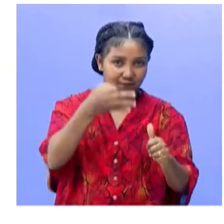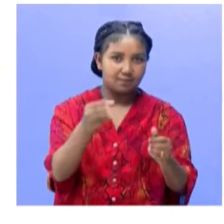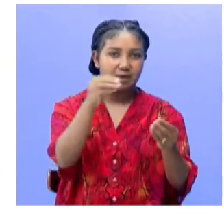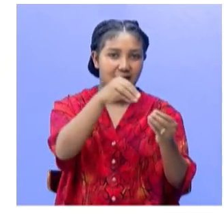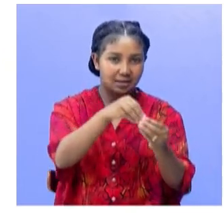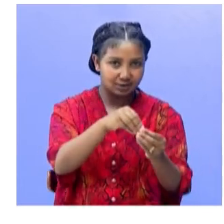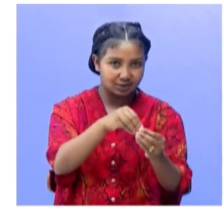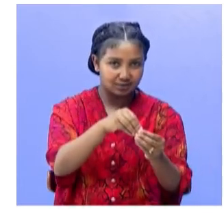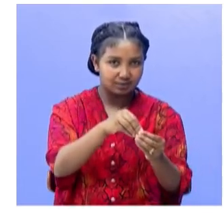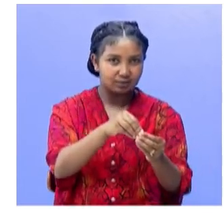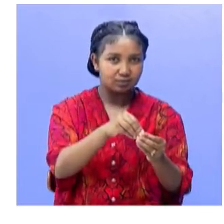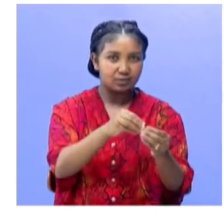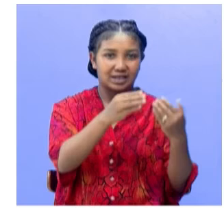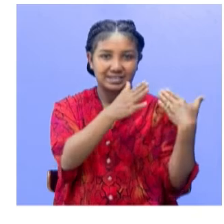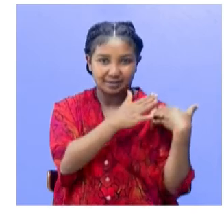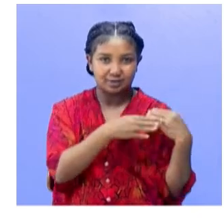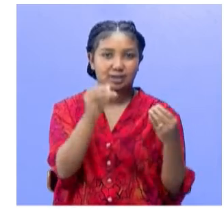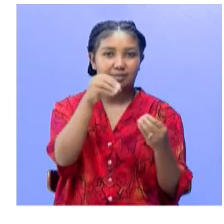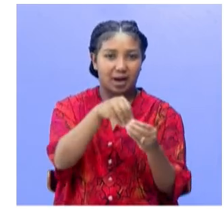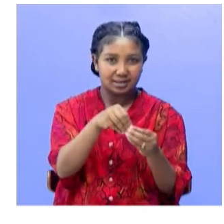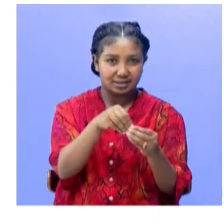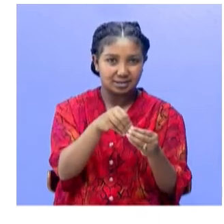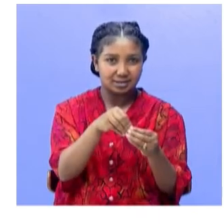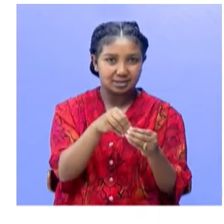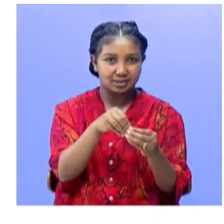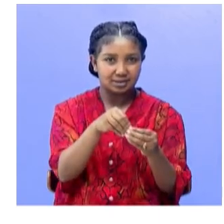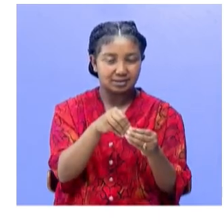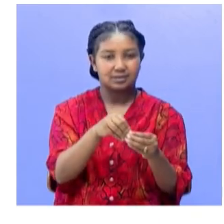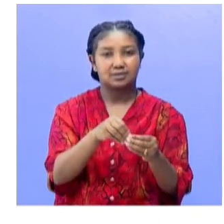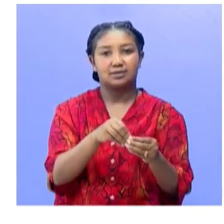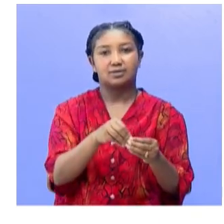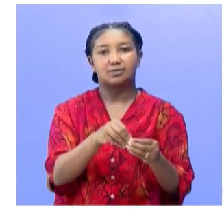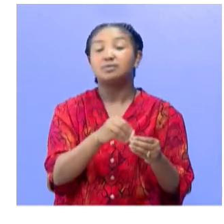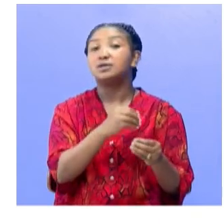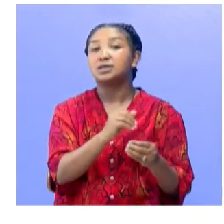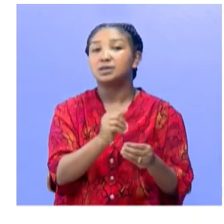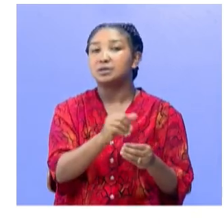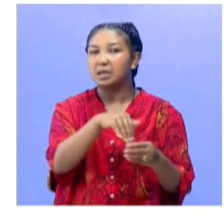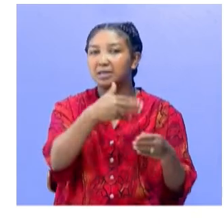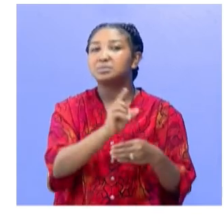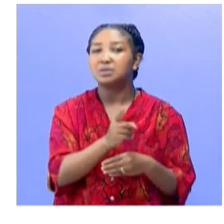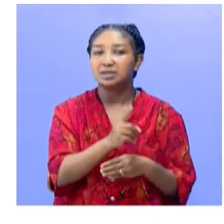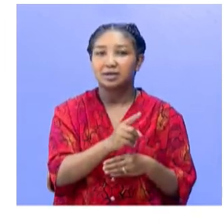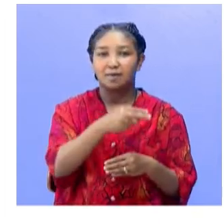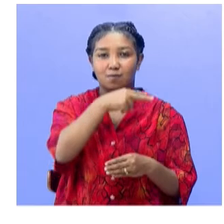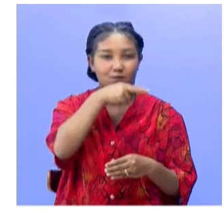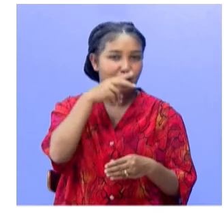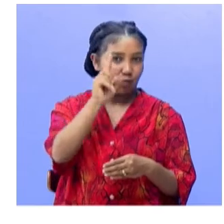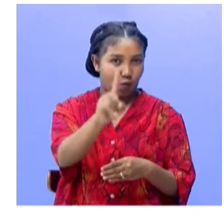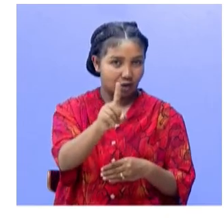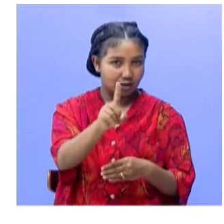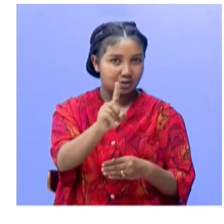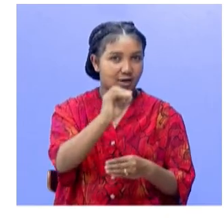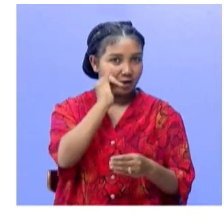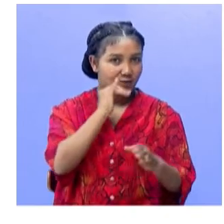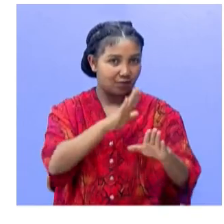Plus, good, subject, okay. Yes, what next? Verb 1,